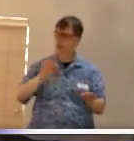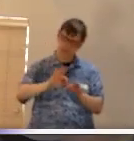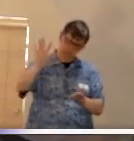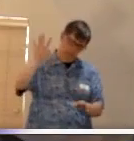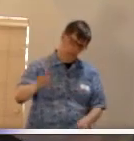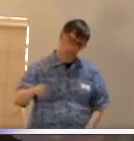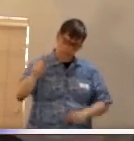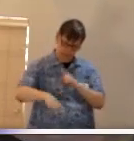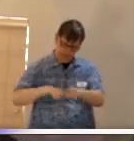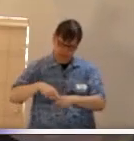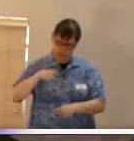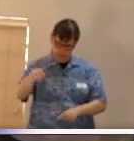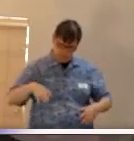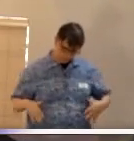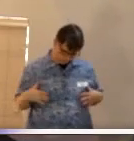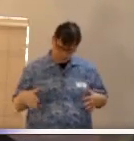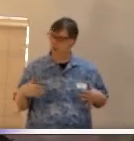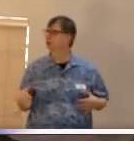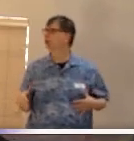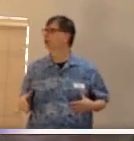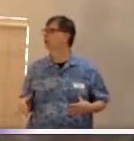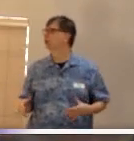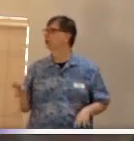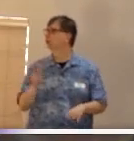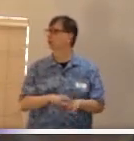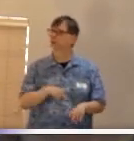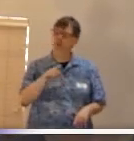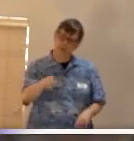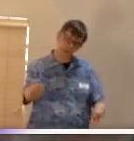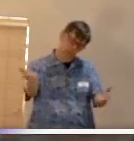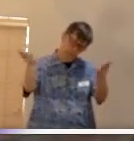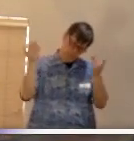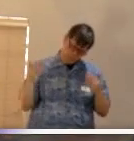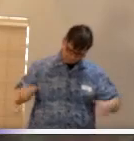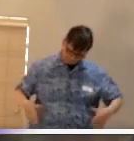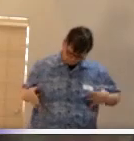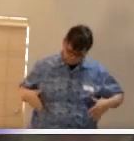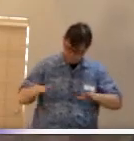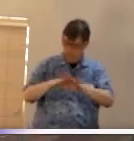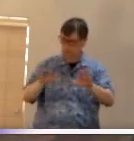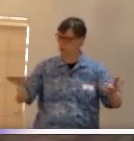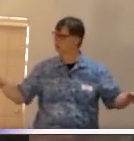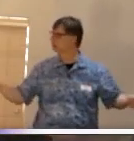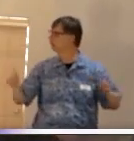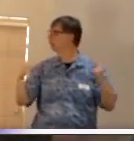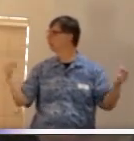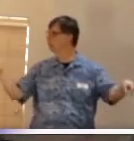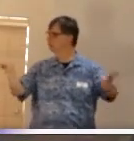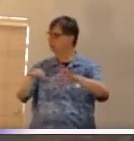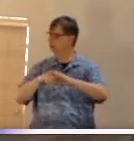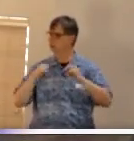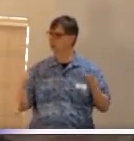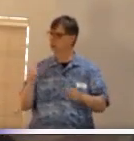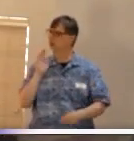of how you feel when you bring physical experiences, when you start to attract physical experiences